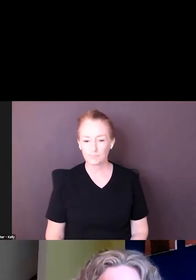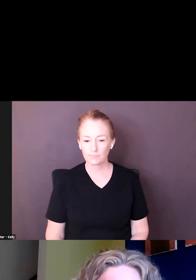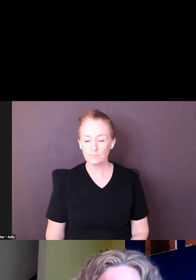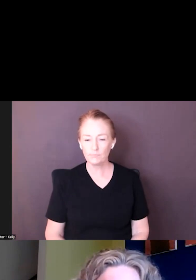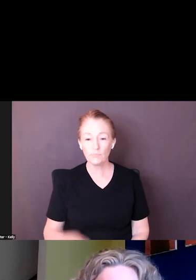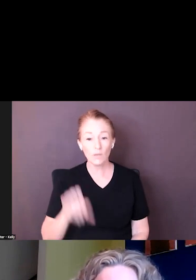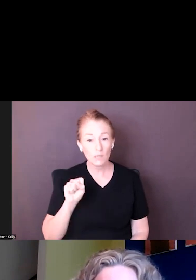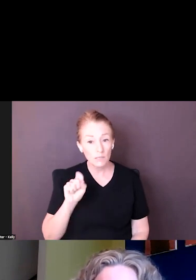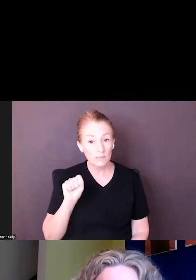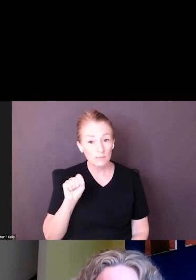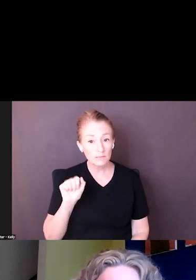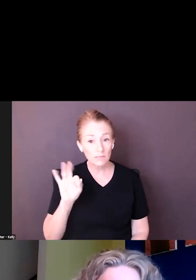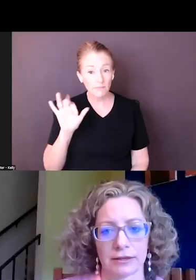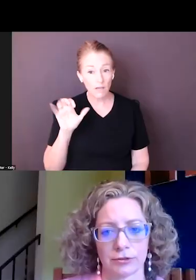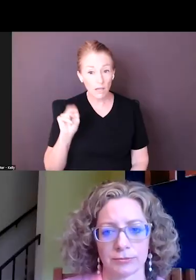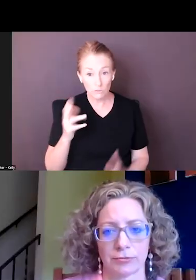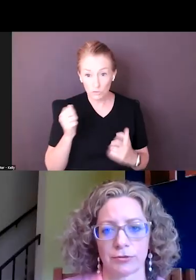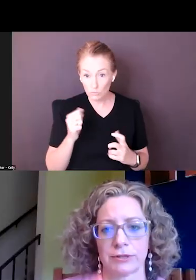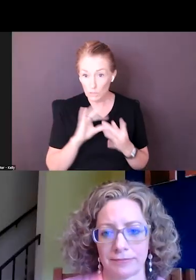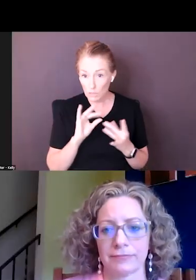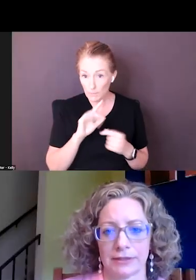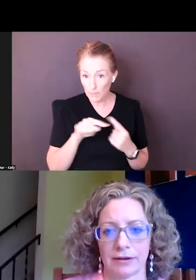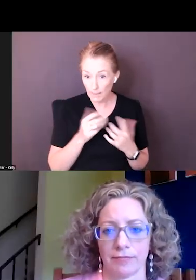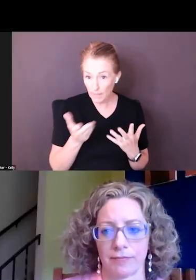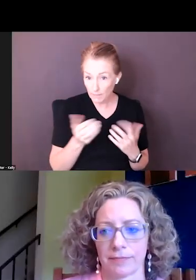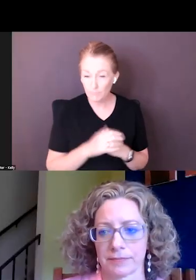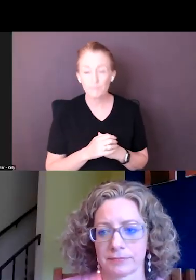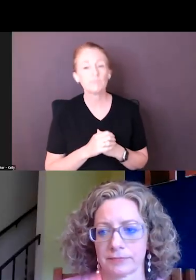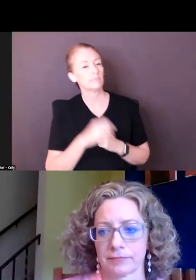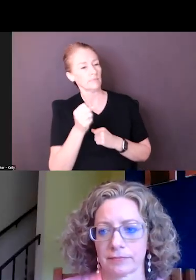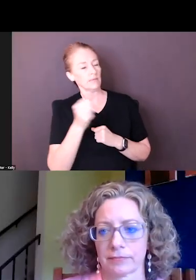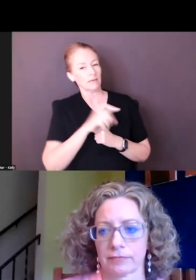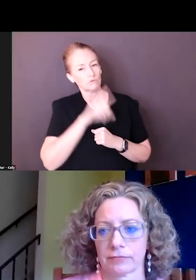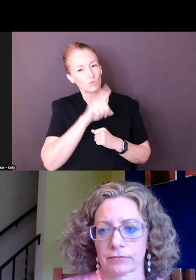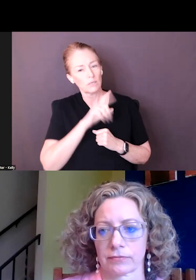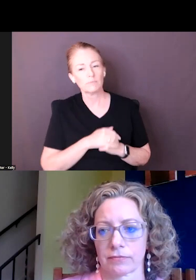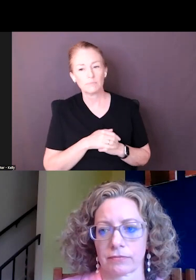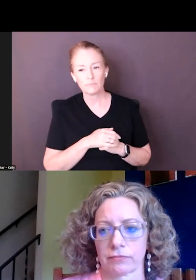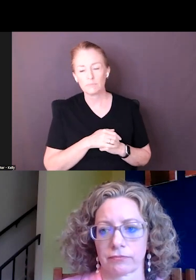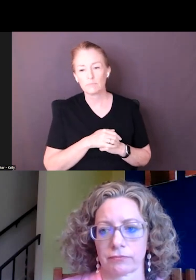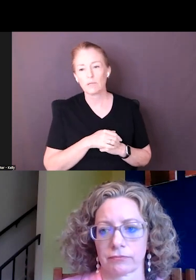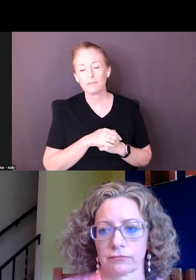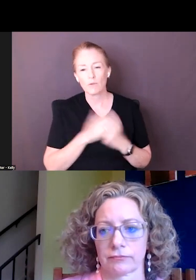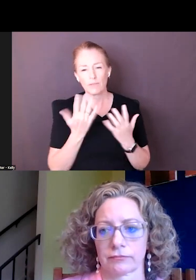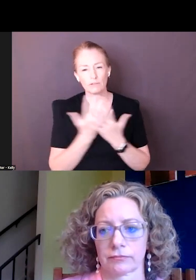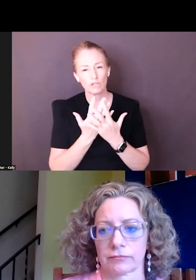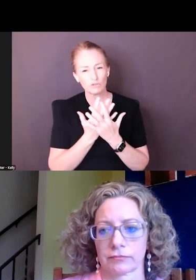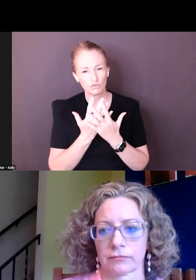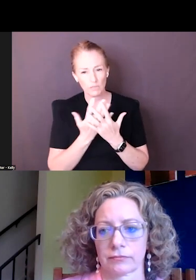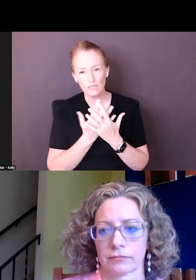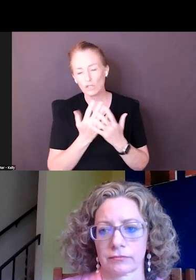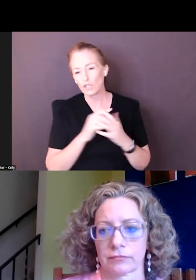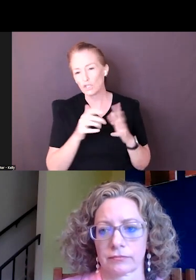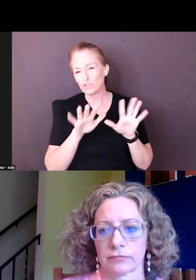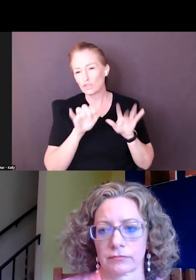Stefan, do you want to make any comments on that in terms of recruiting? Yeah. Sure. So there's a screener survey. First of all,